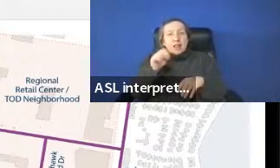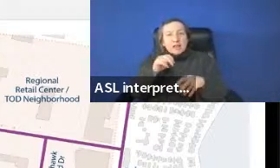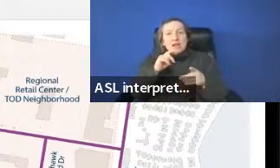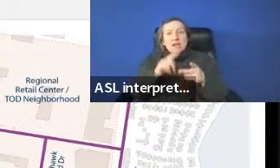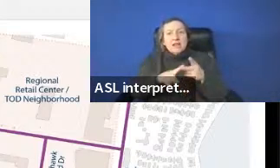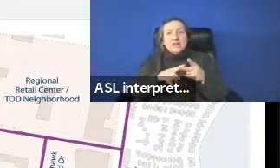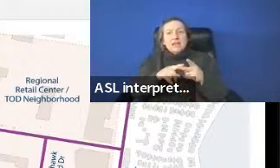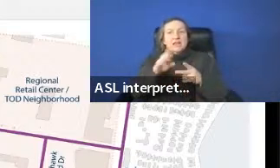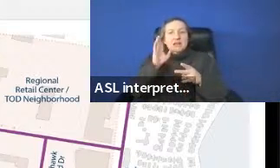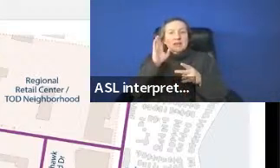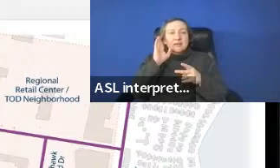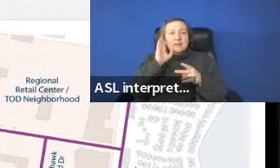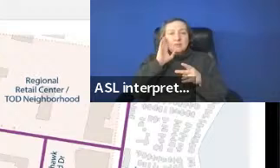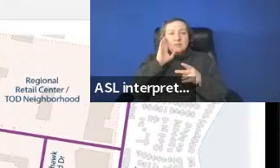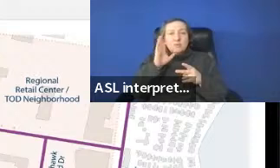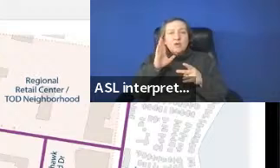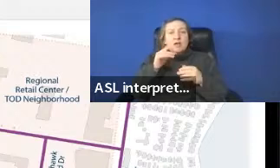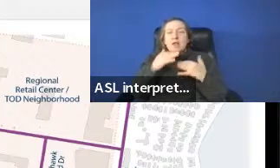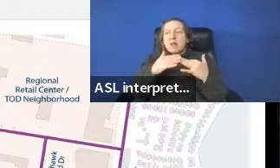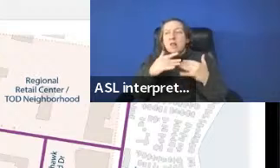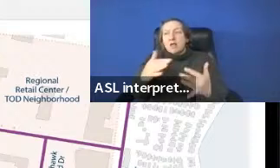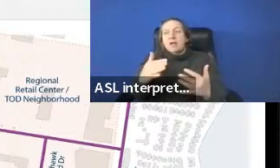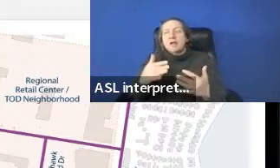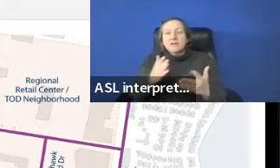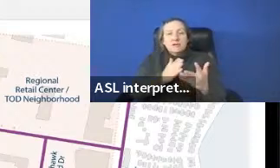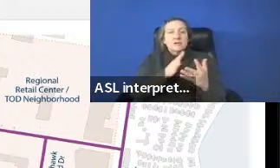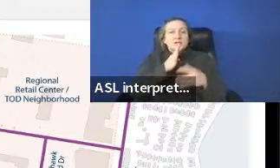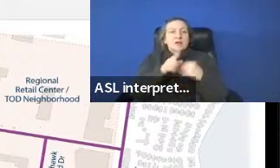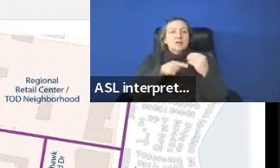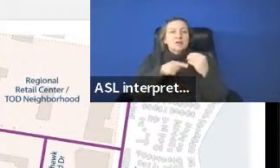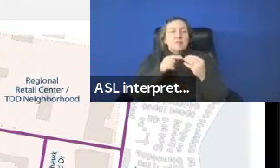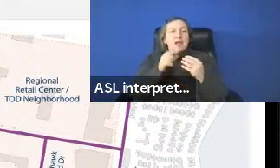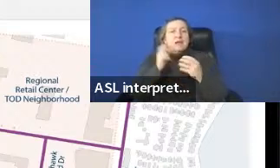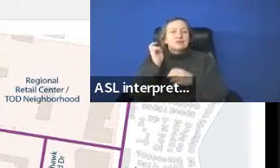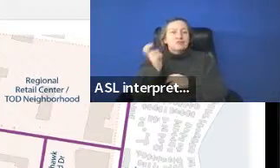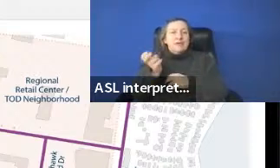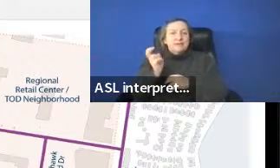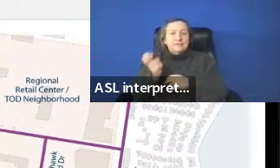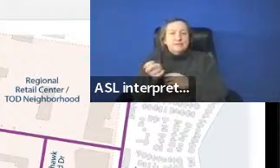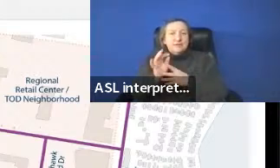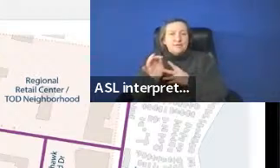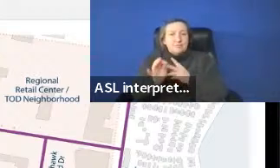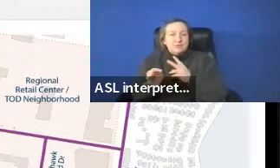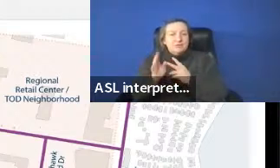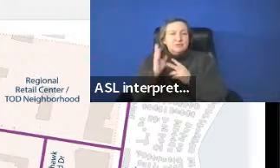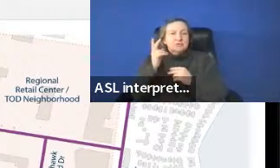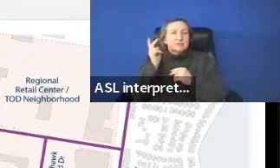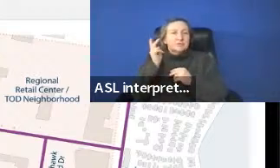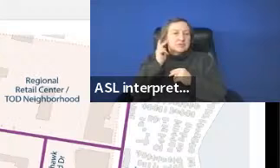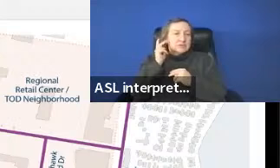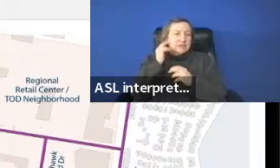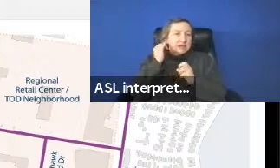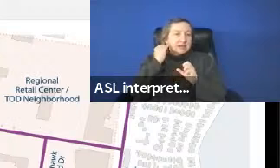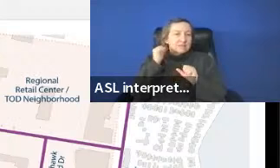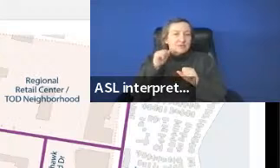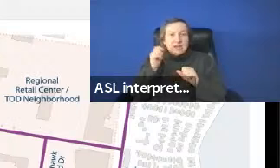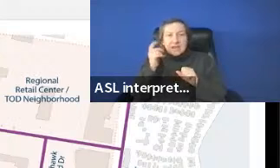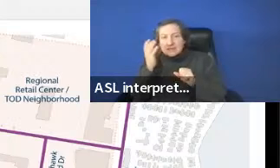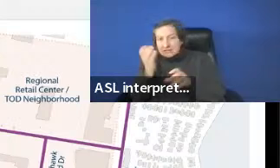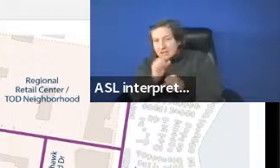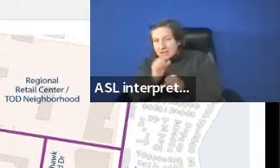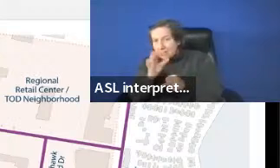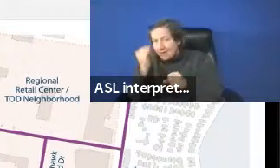to fly through transit options. We're going to see if we can take your pulse